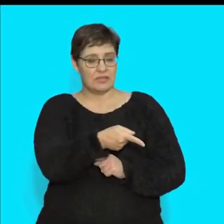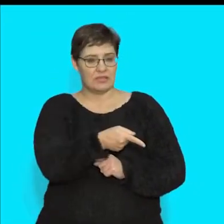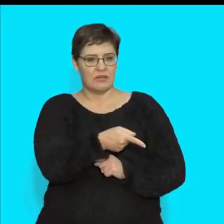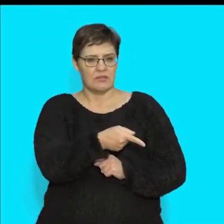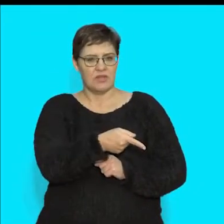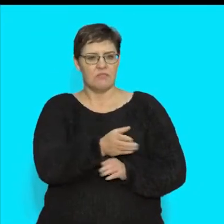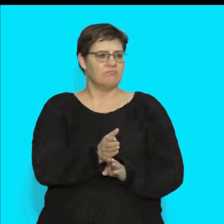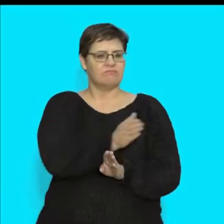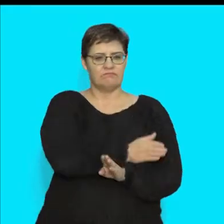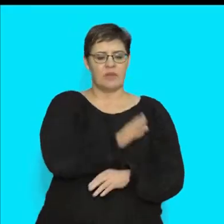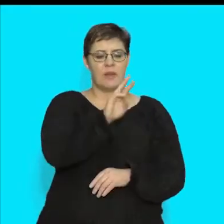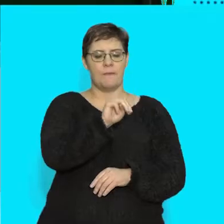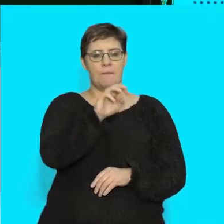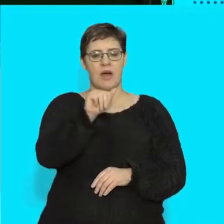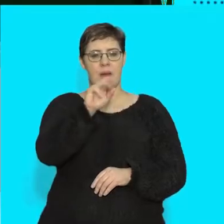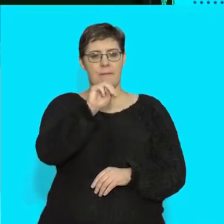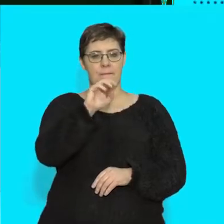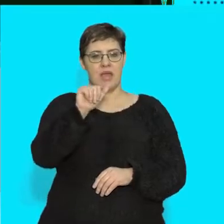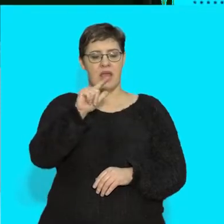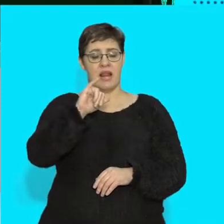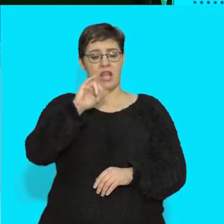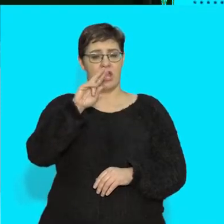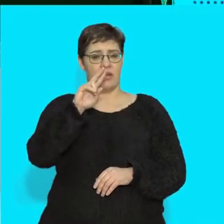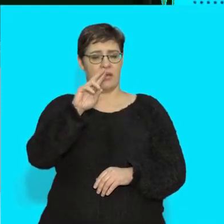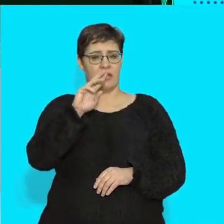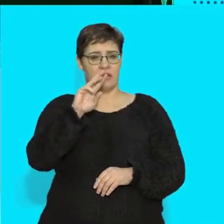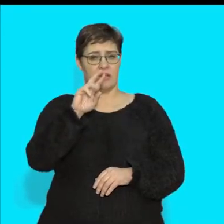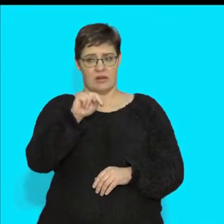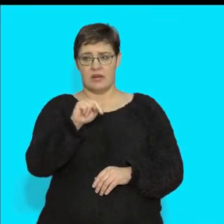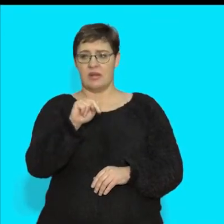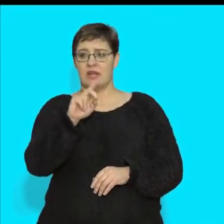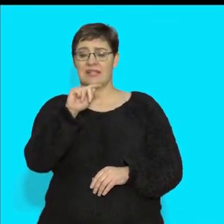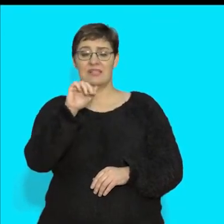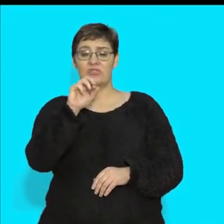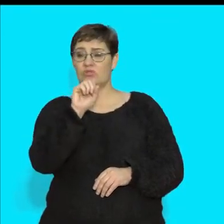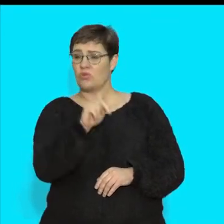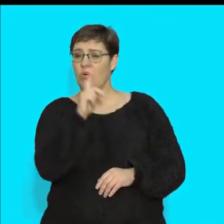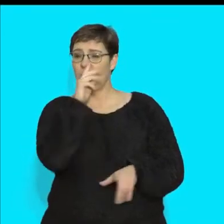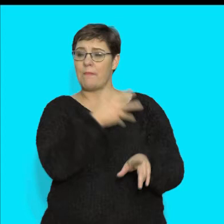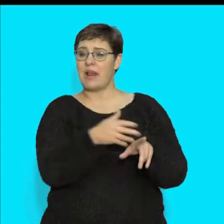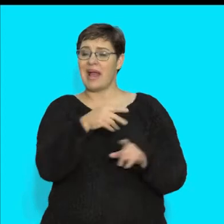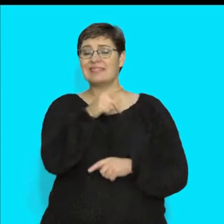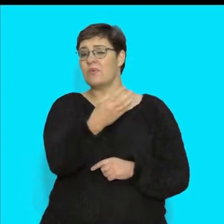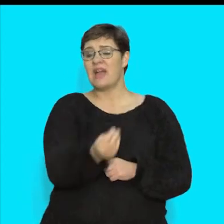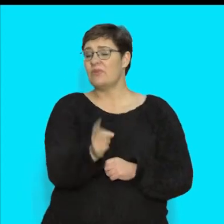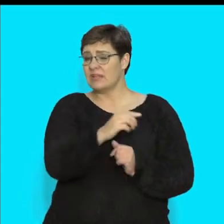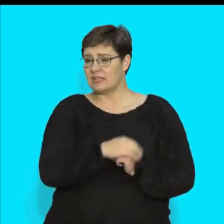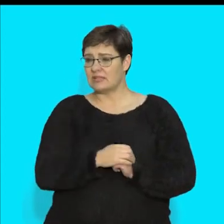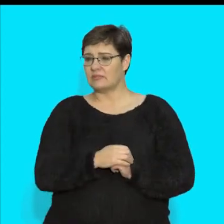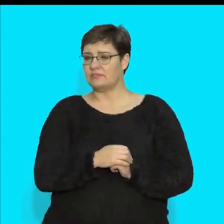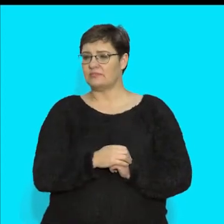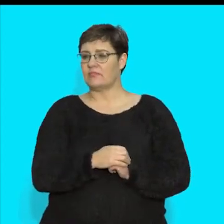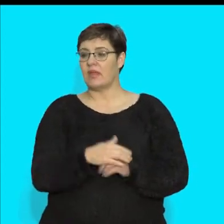you looked at mammalian tissue, all right? So what was mammalian tissue? Here, blood. What did we have? We have these